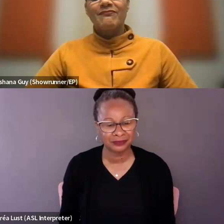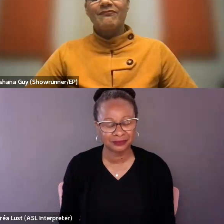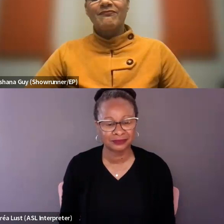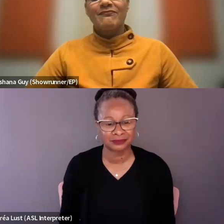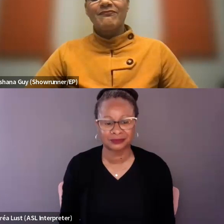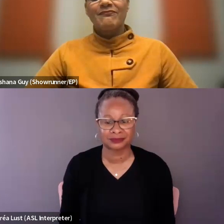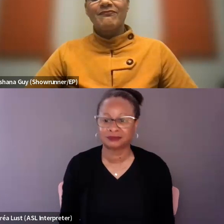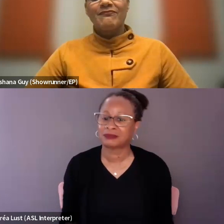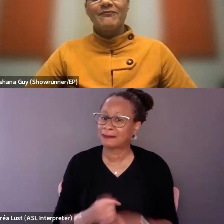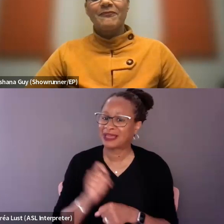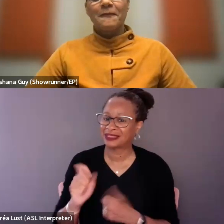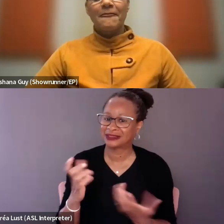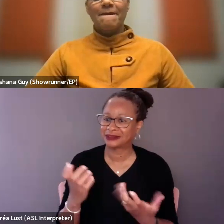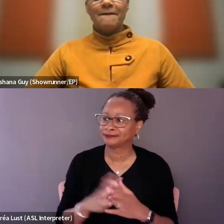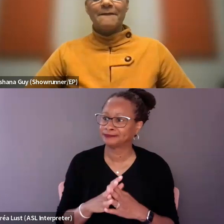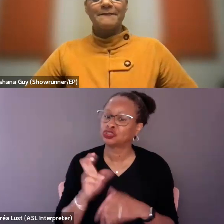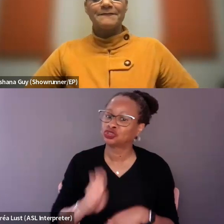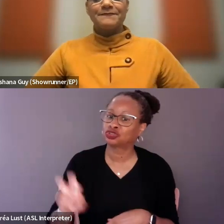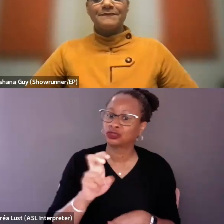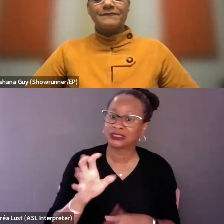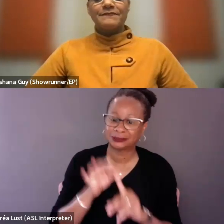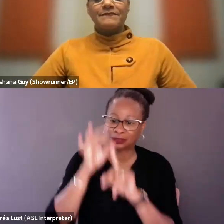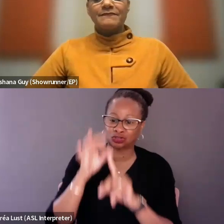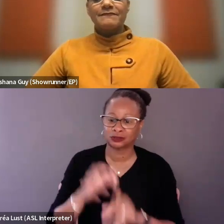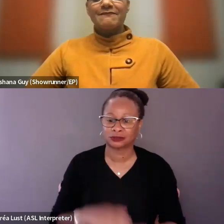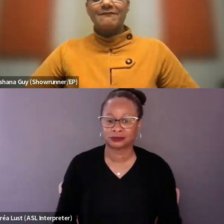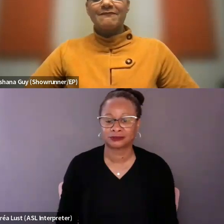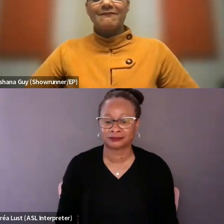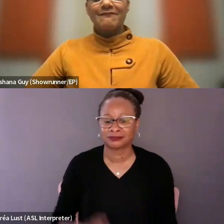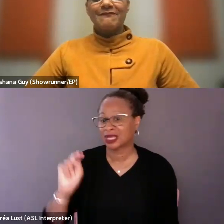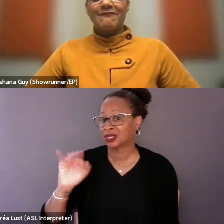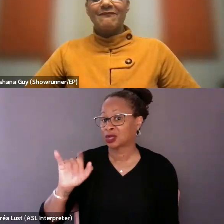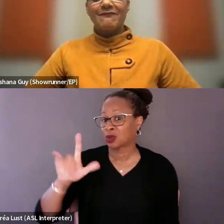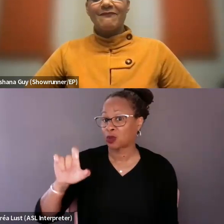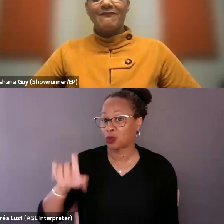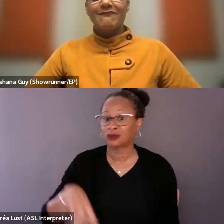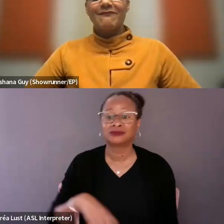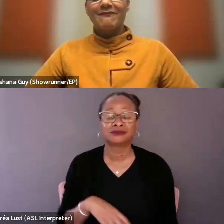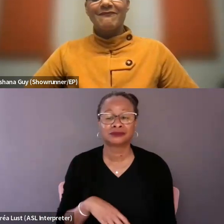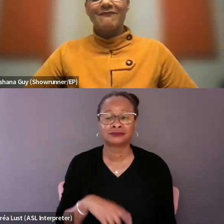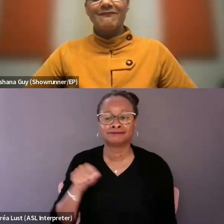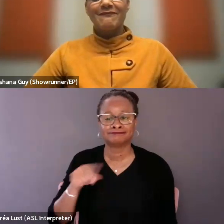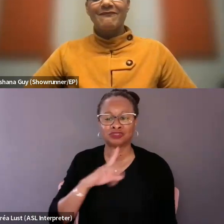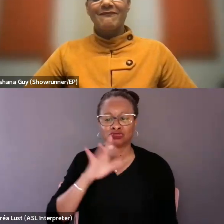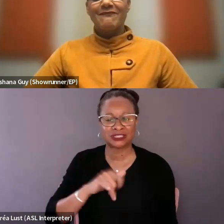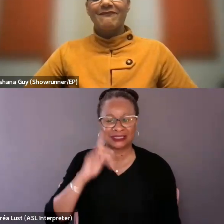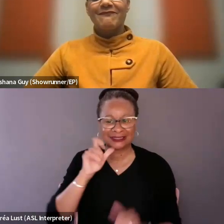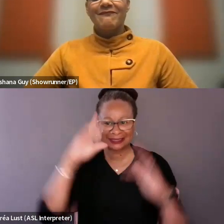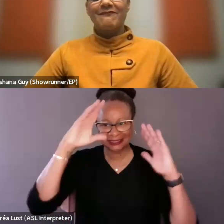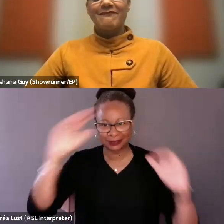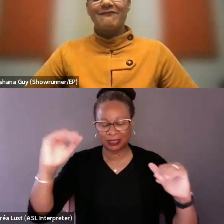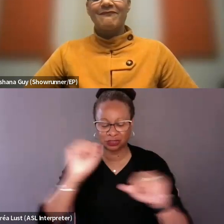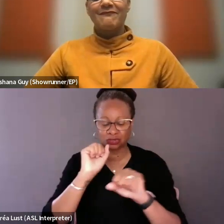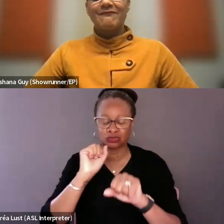this special, a special experience? Yeah, this was a really unexpected joy of working